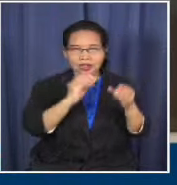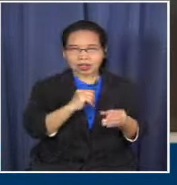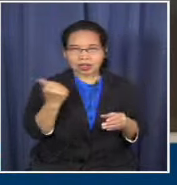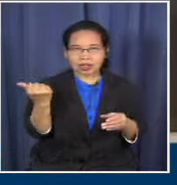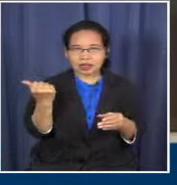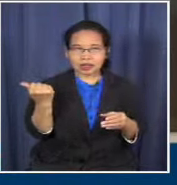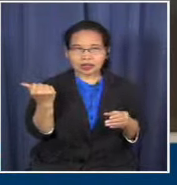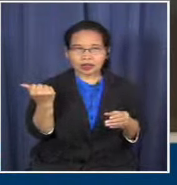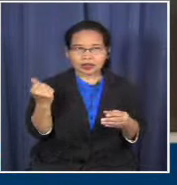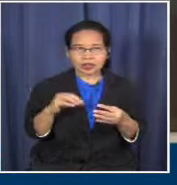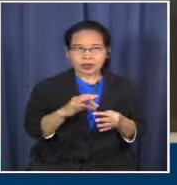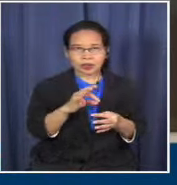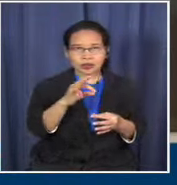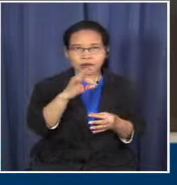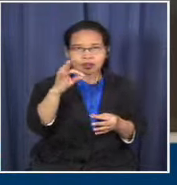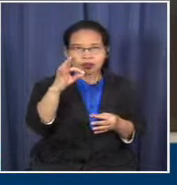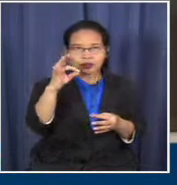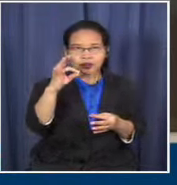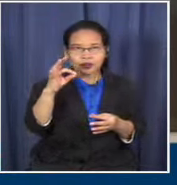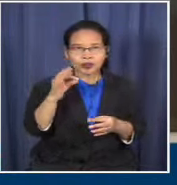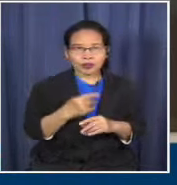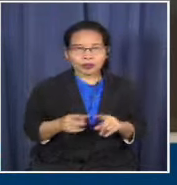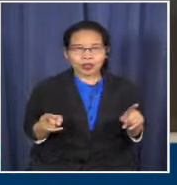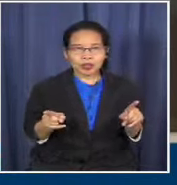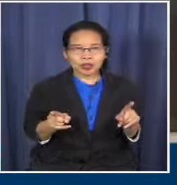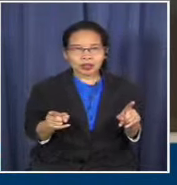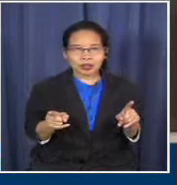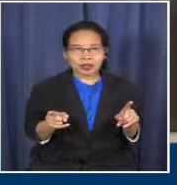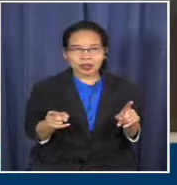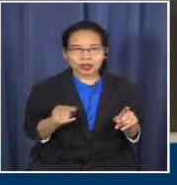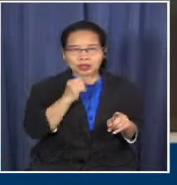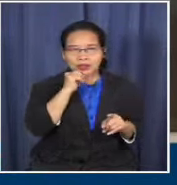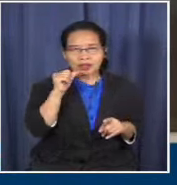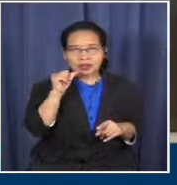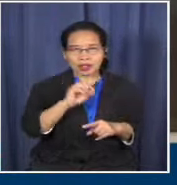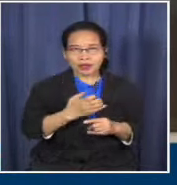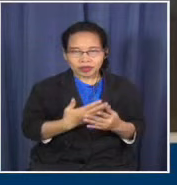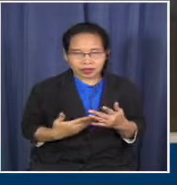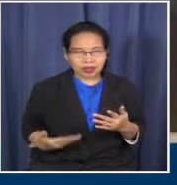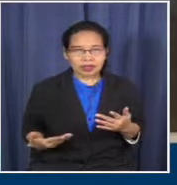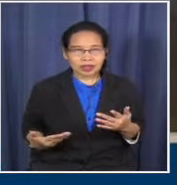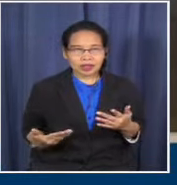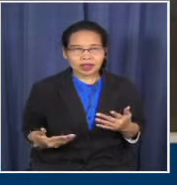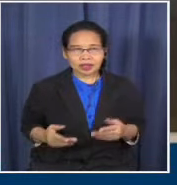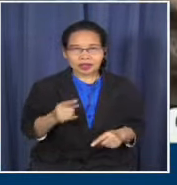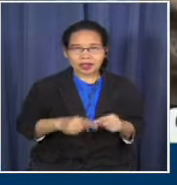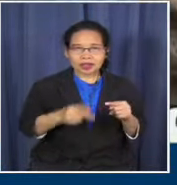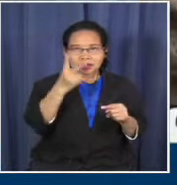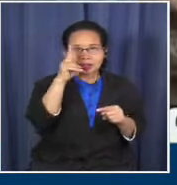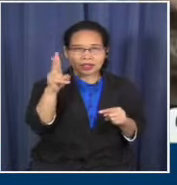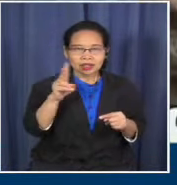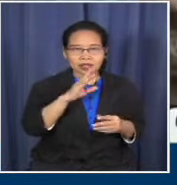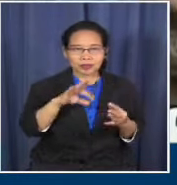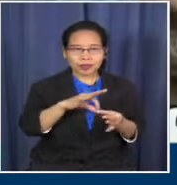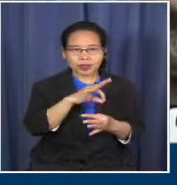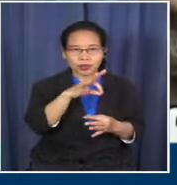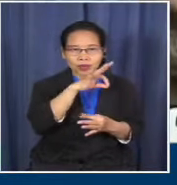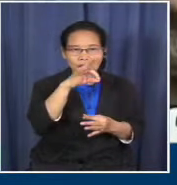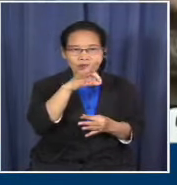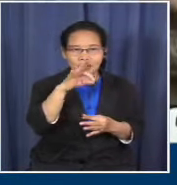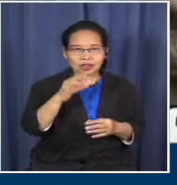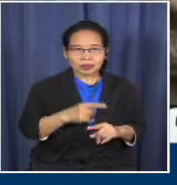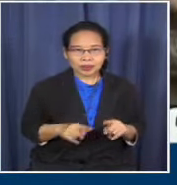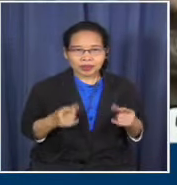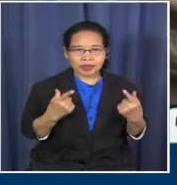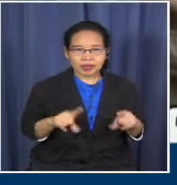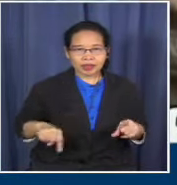as spiritual. But not everything invisible is spiritual. But